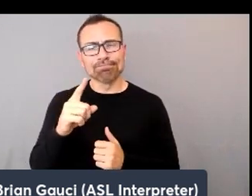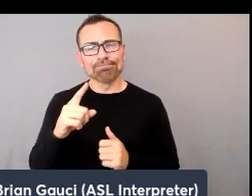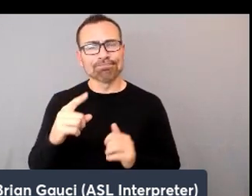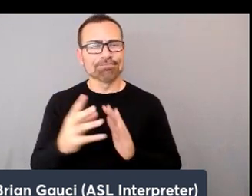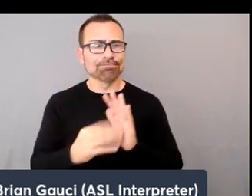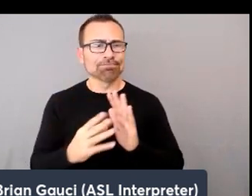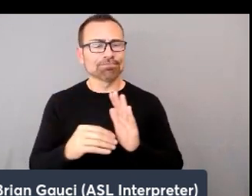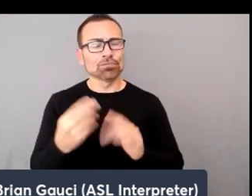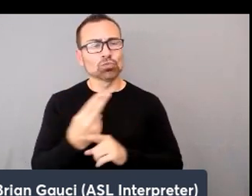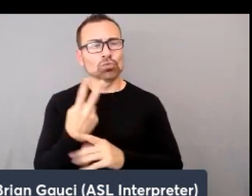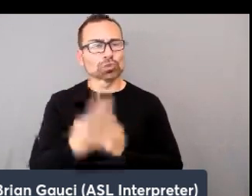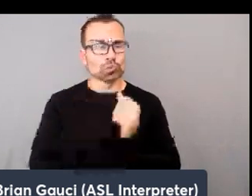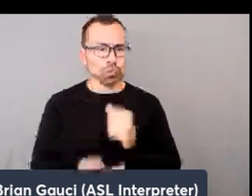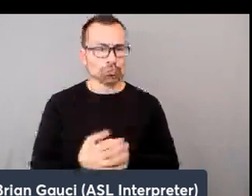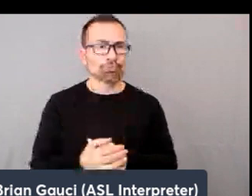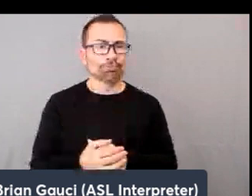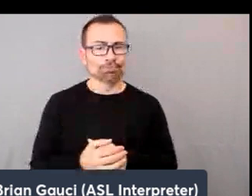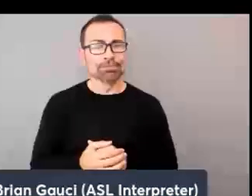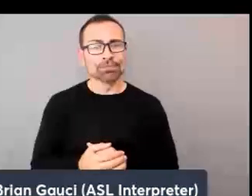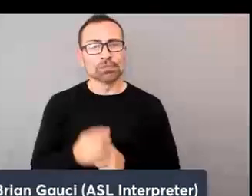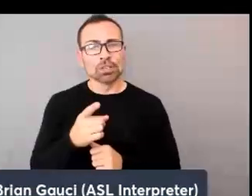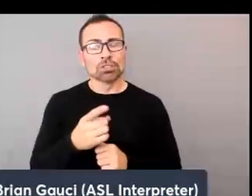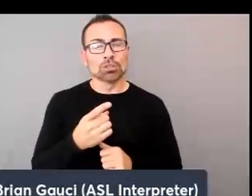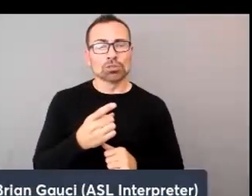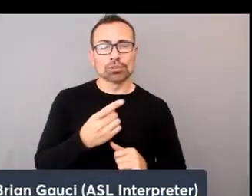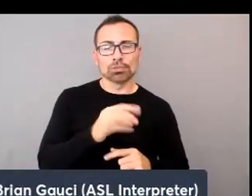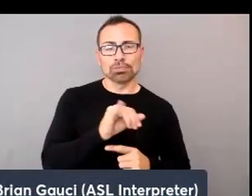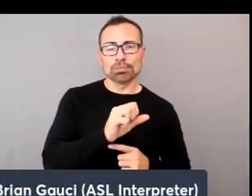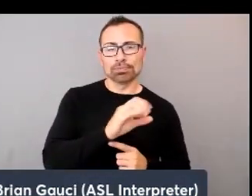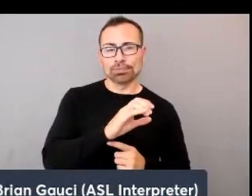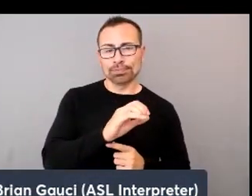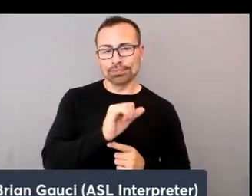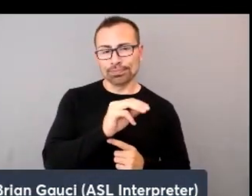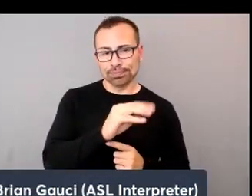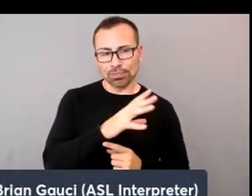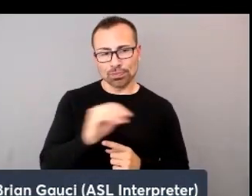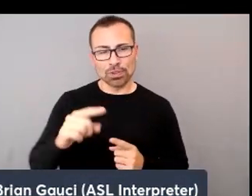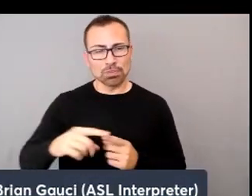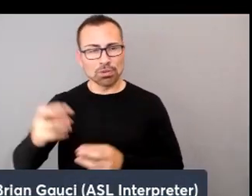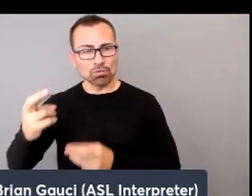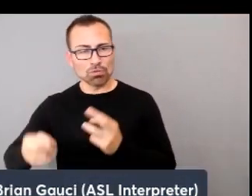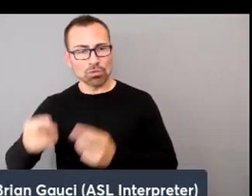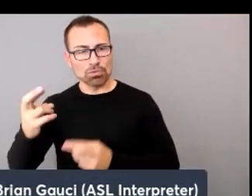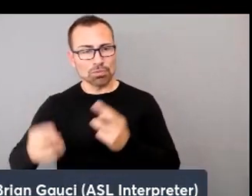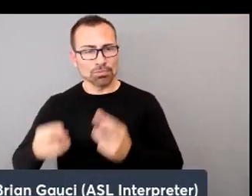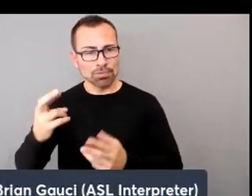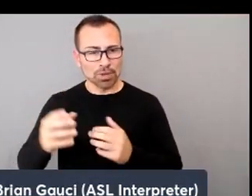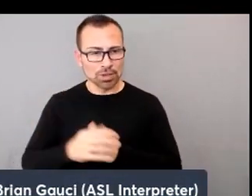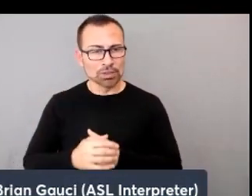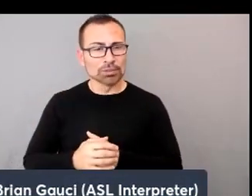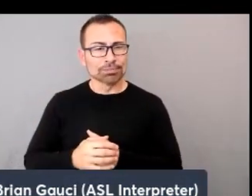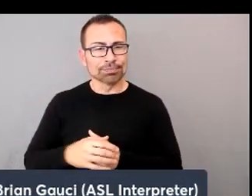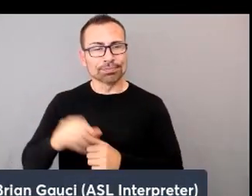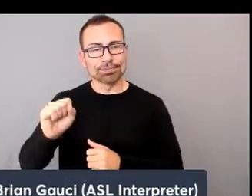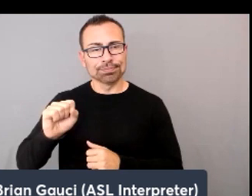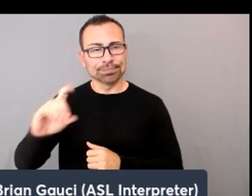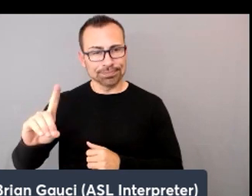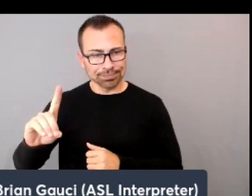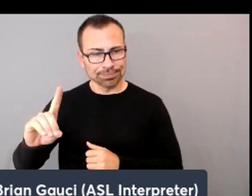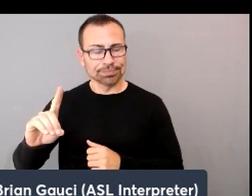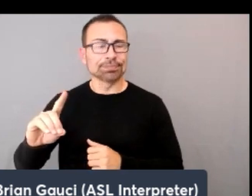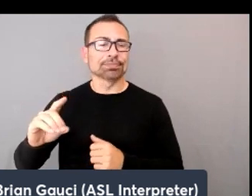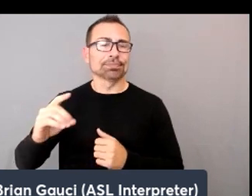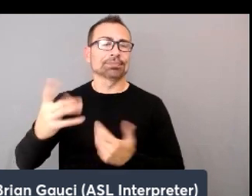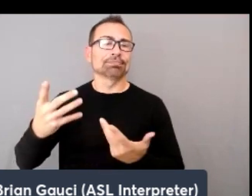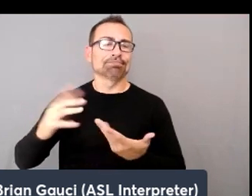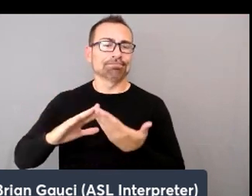generation, and also by Isaac Sim, which is robotics, synthetic data generation too, because that's one piece of the